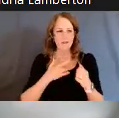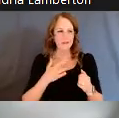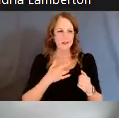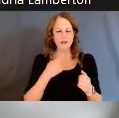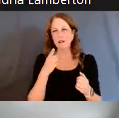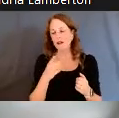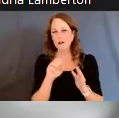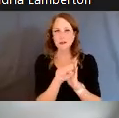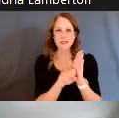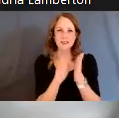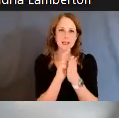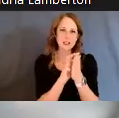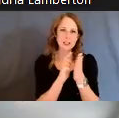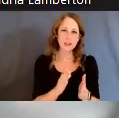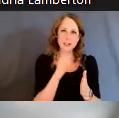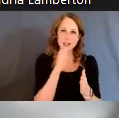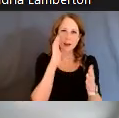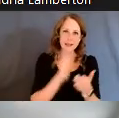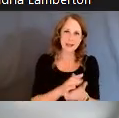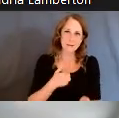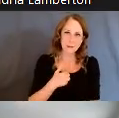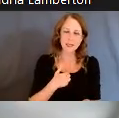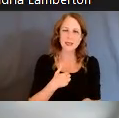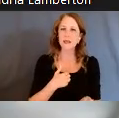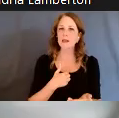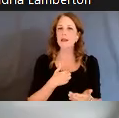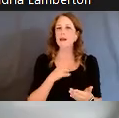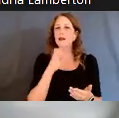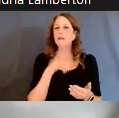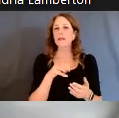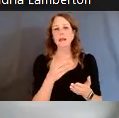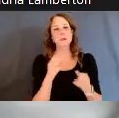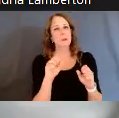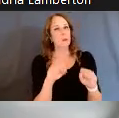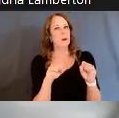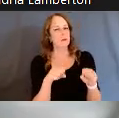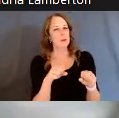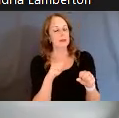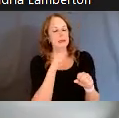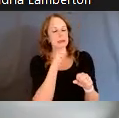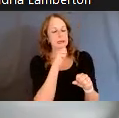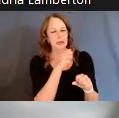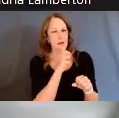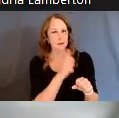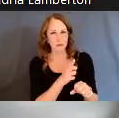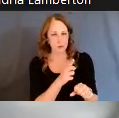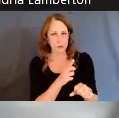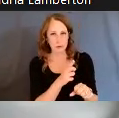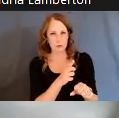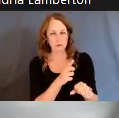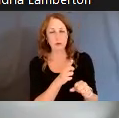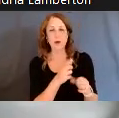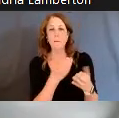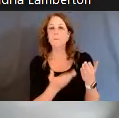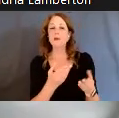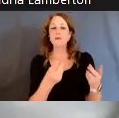attorney's office did not believe them. That is probably not the case. What may have happened is